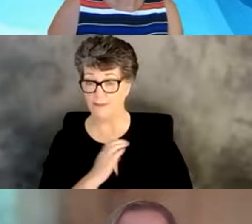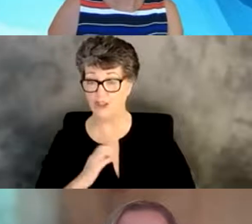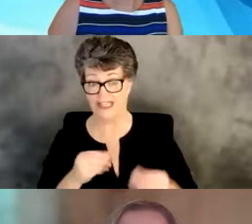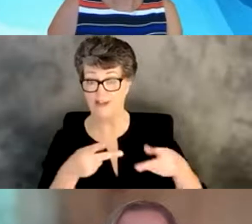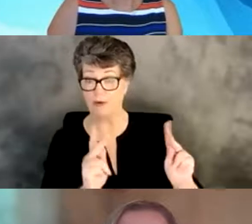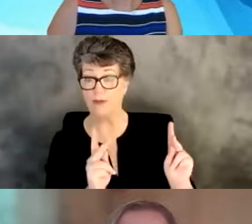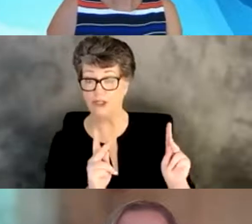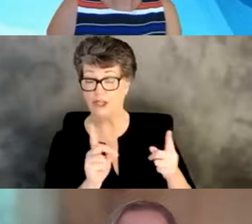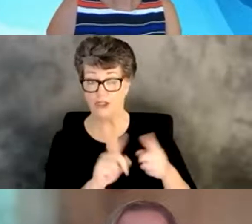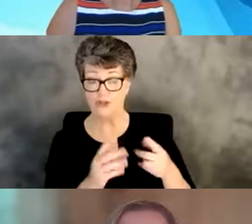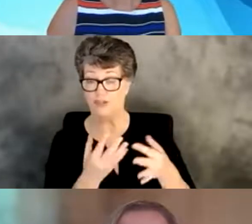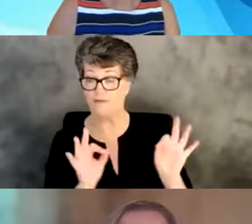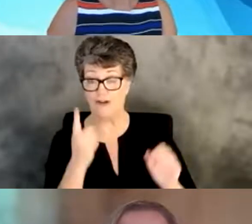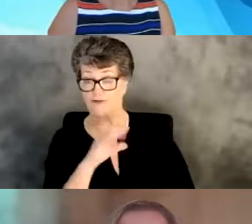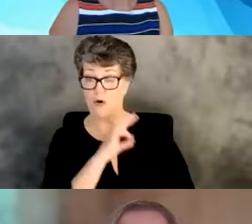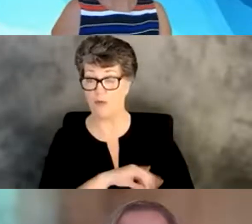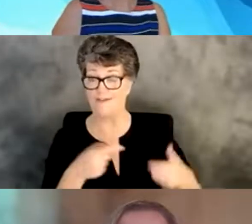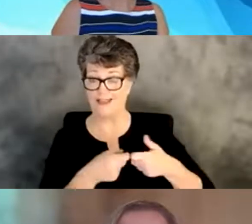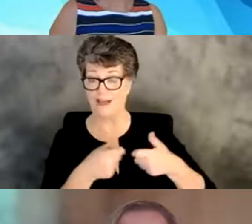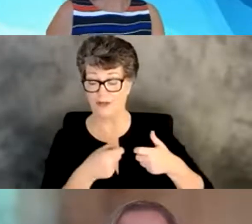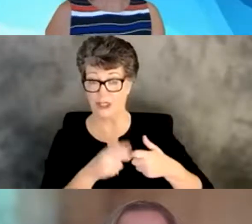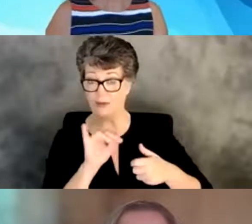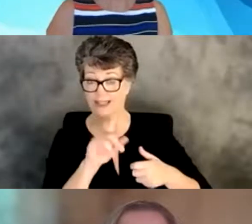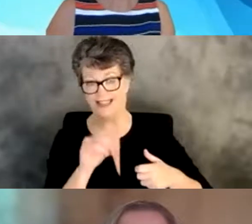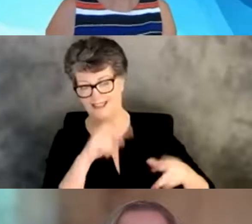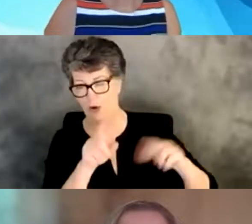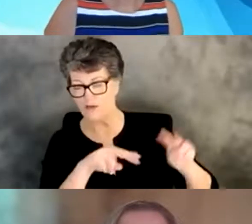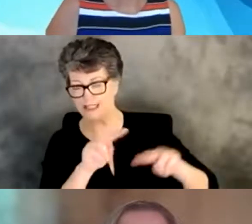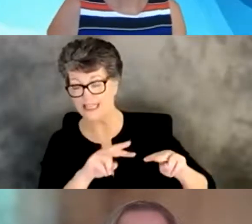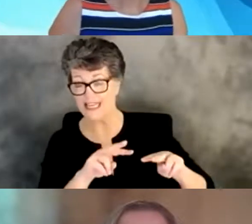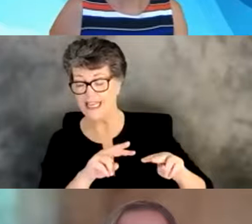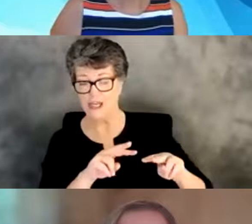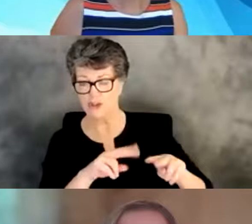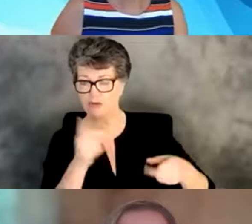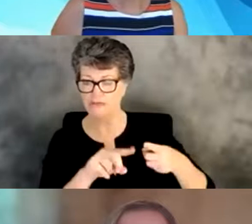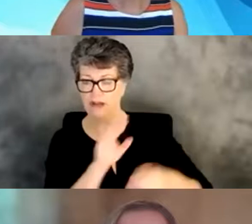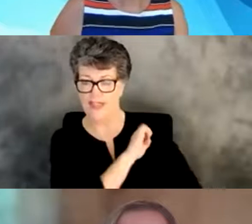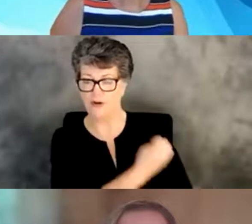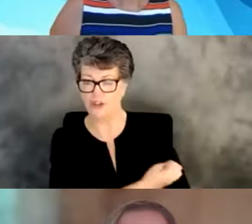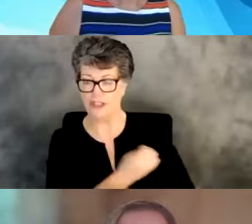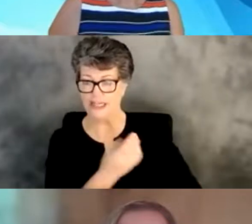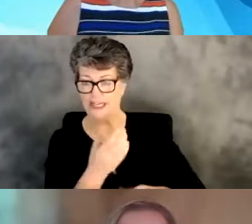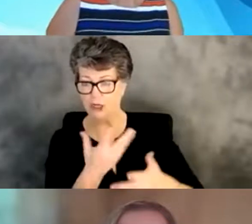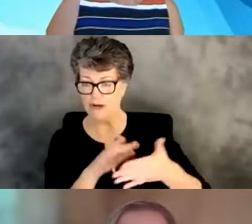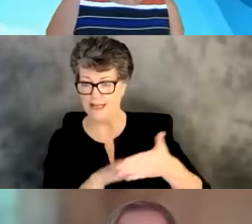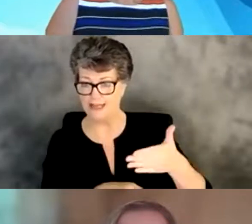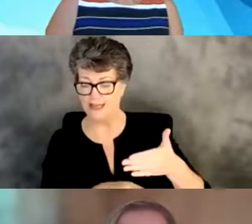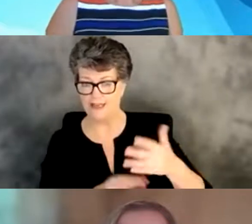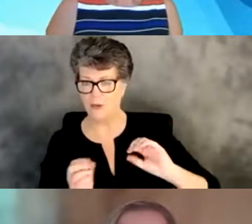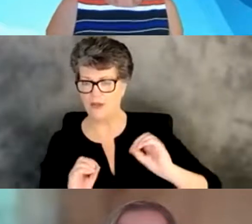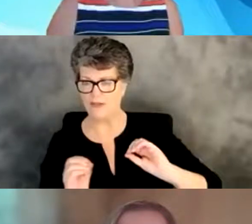3 for-profit electric utilities they oversee to de-energize their grid with no